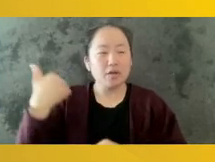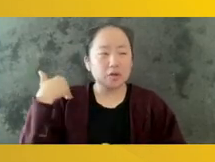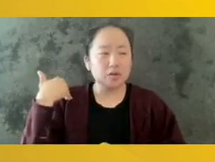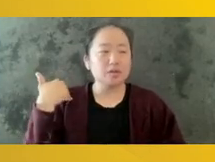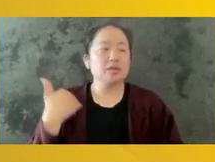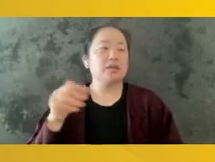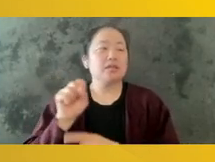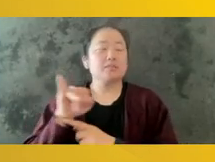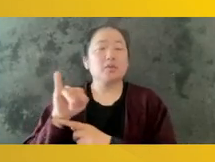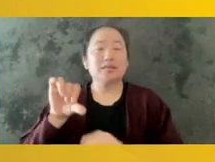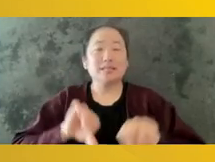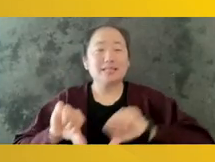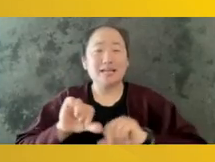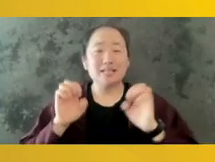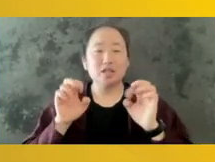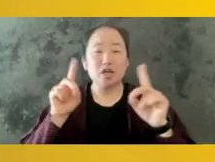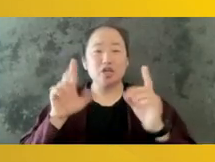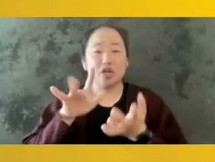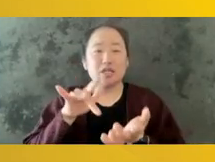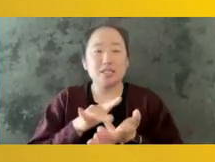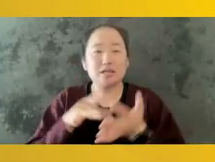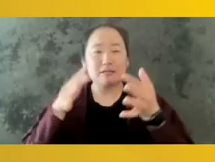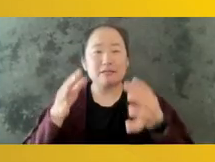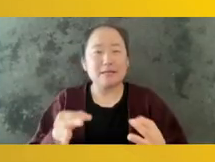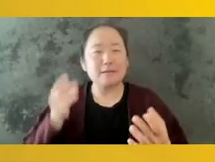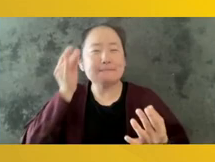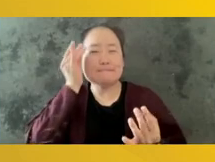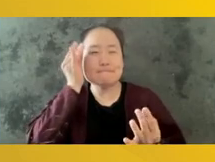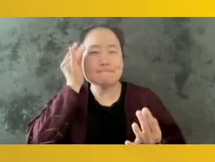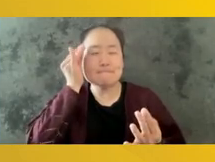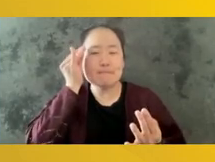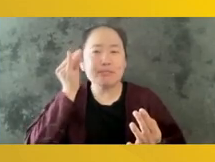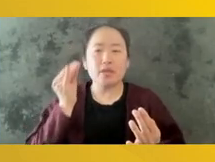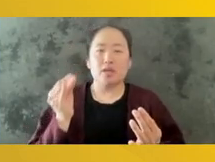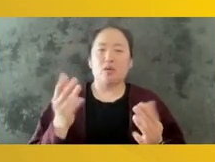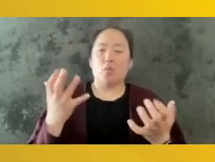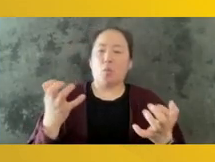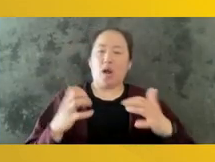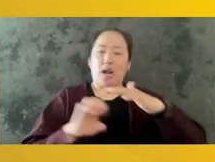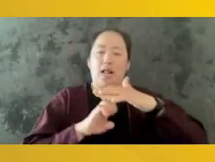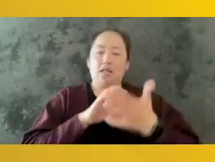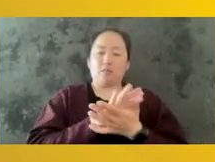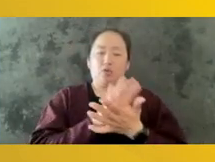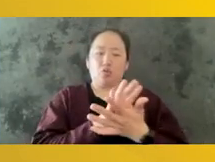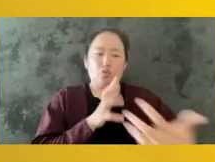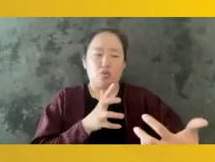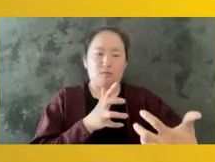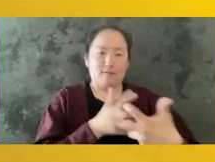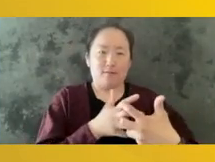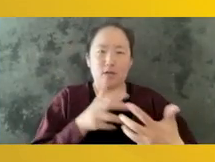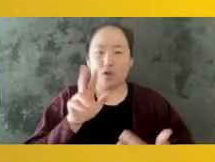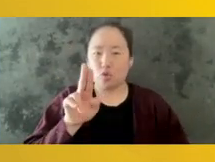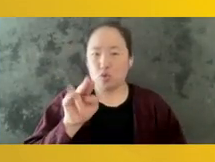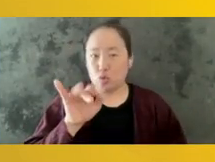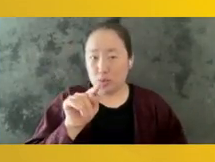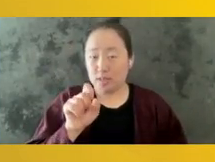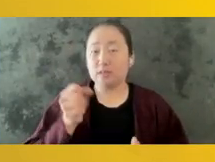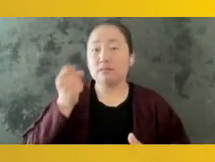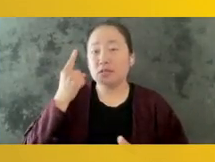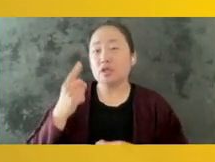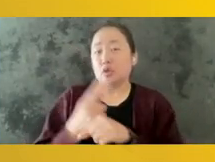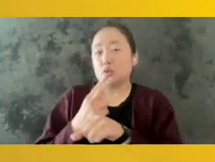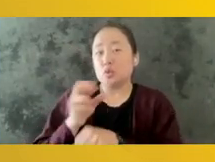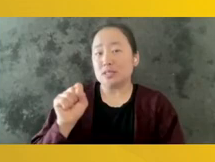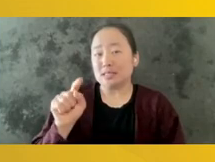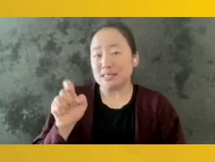began thinking about how to create elementary units where students use STEM and computational thinking to